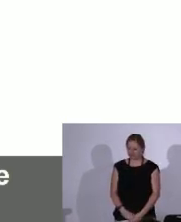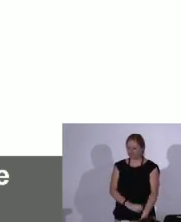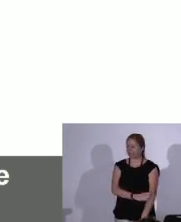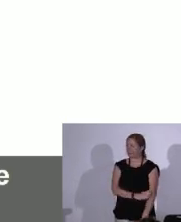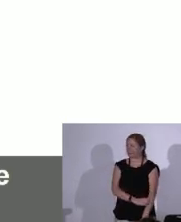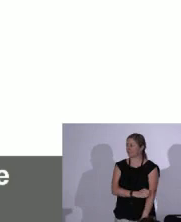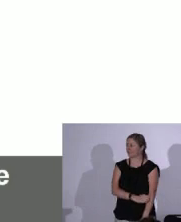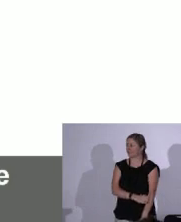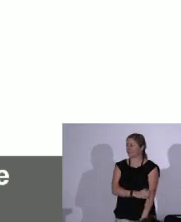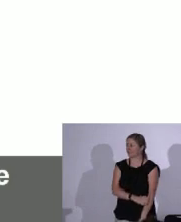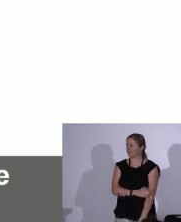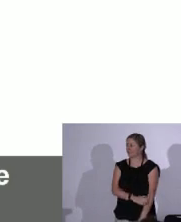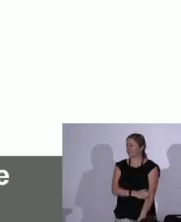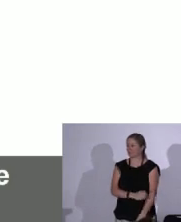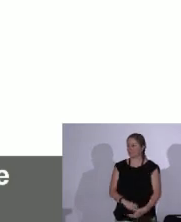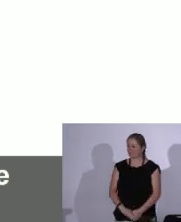Just have to